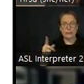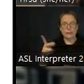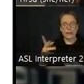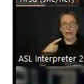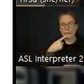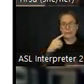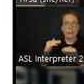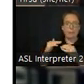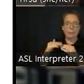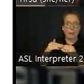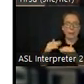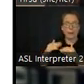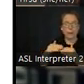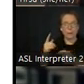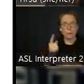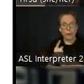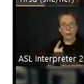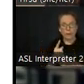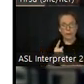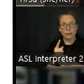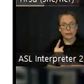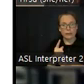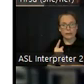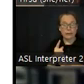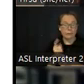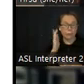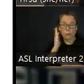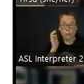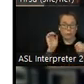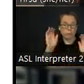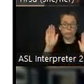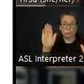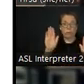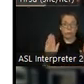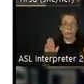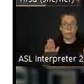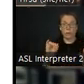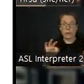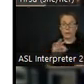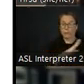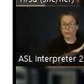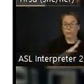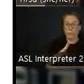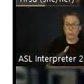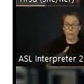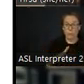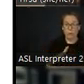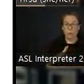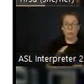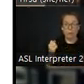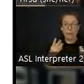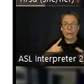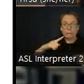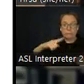but no, we want, it would be great if the board had many things, including like